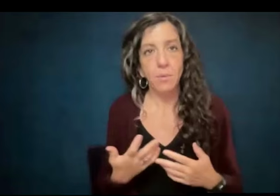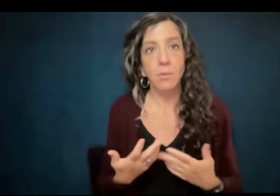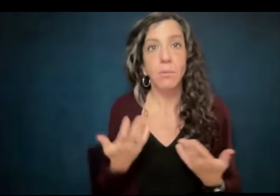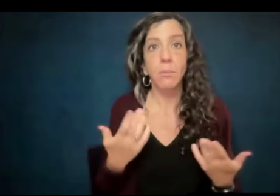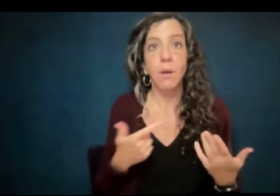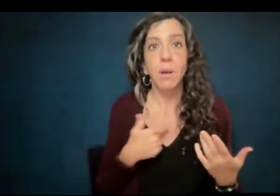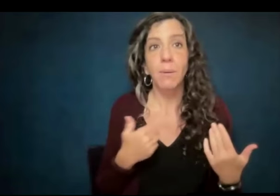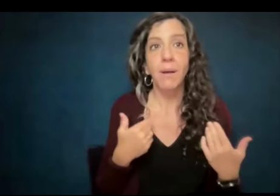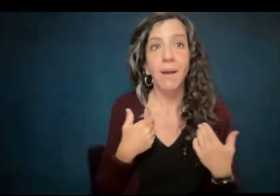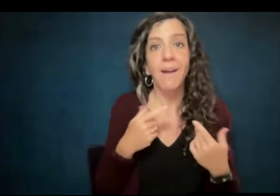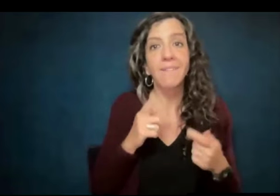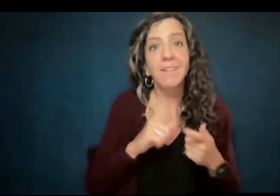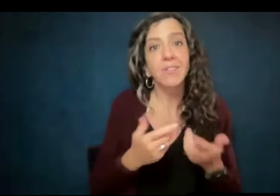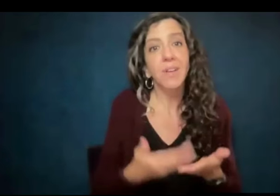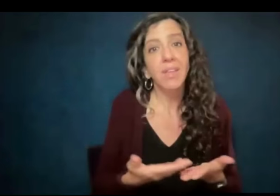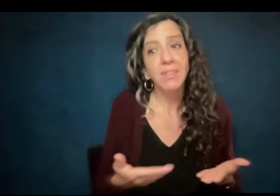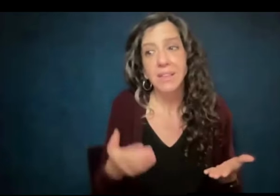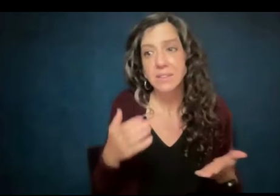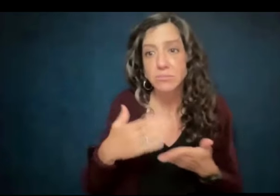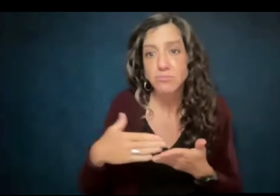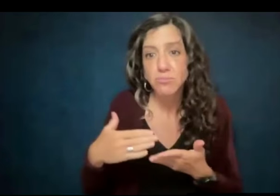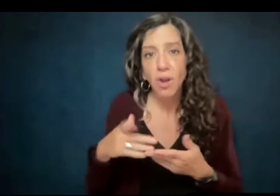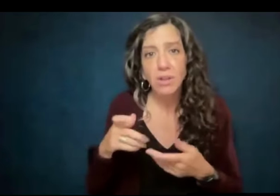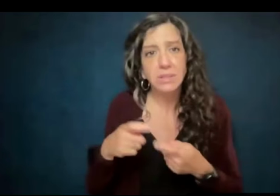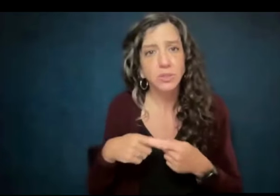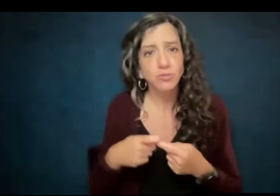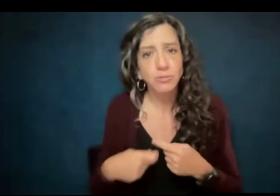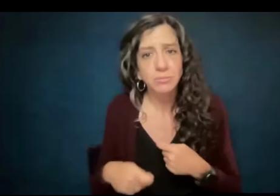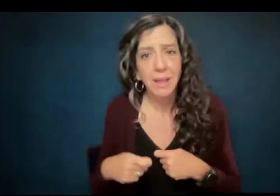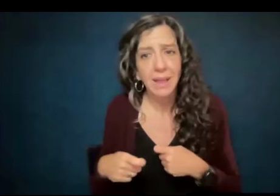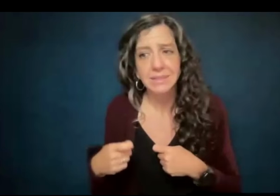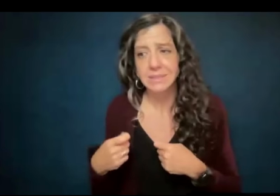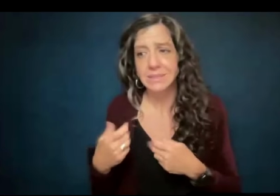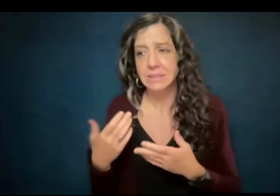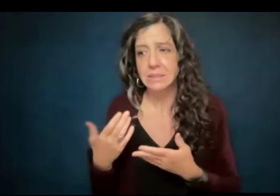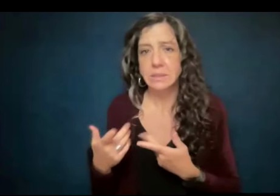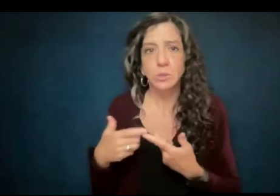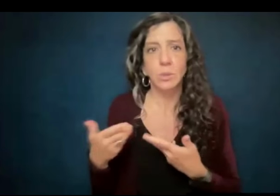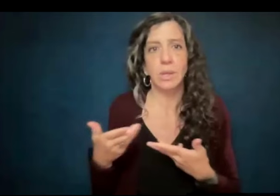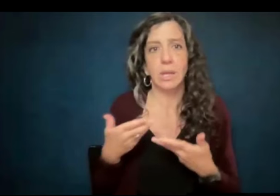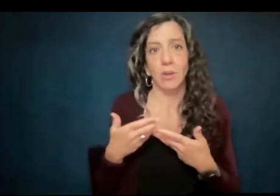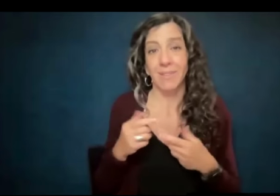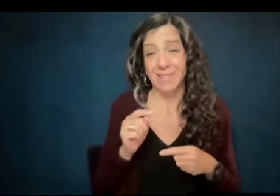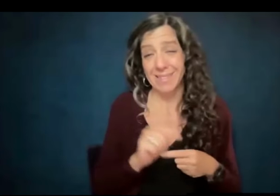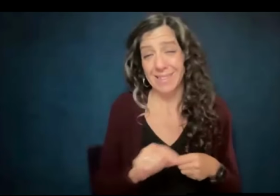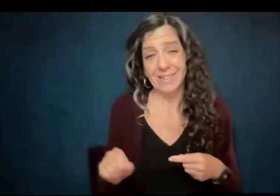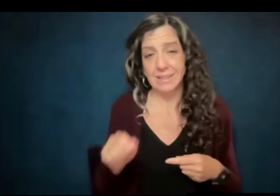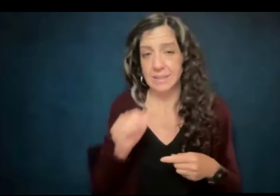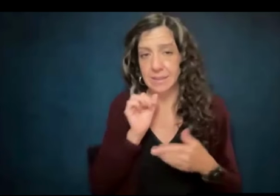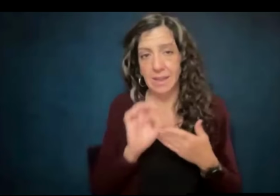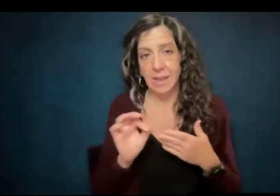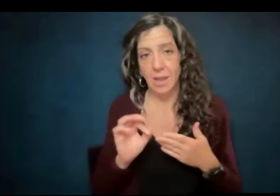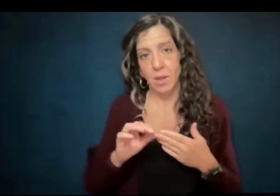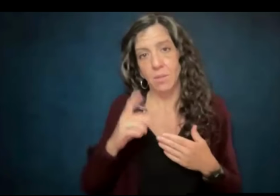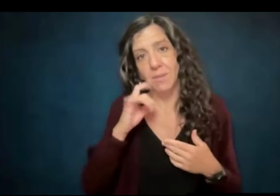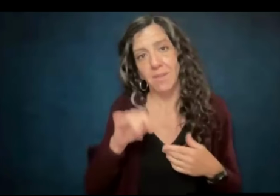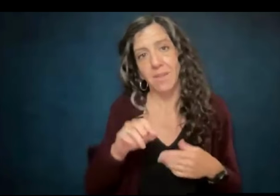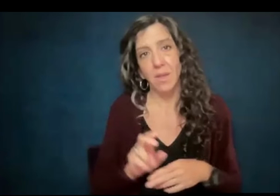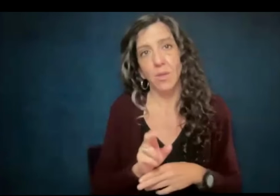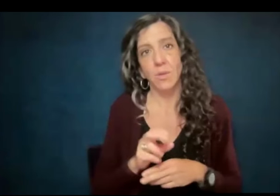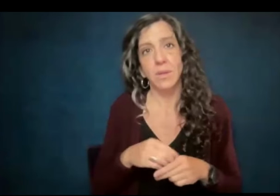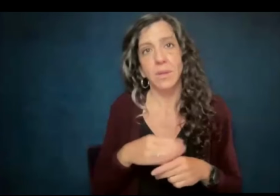that I have for different parts that I might need to replace. Then none of that would count because I'd be using it in my trade